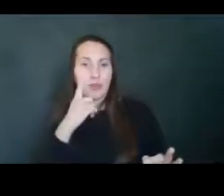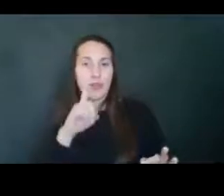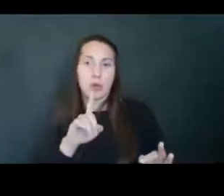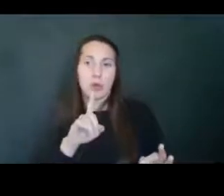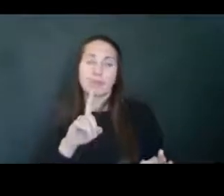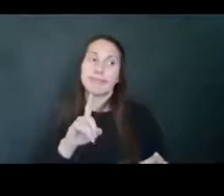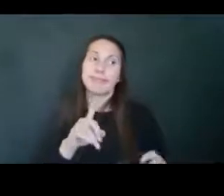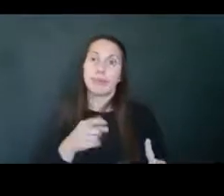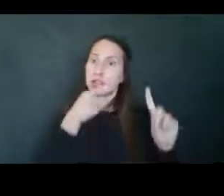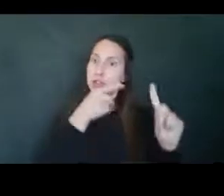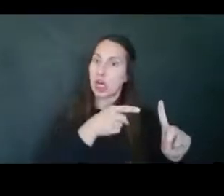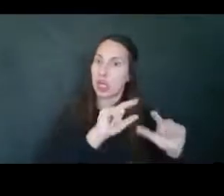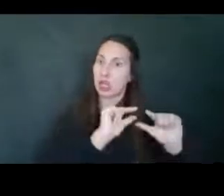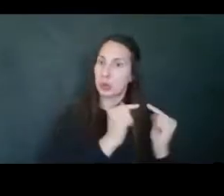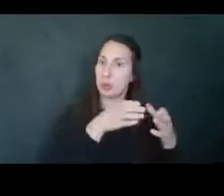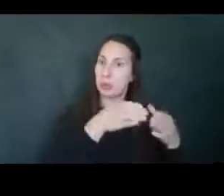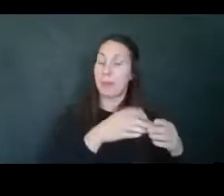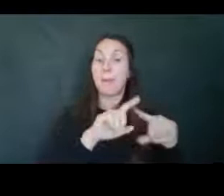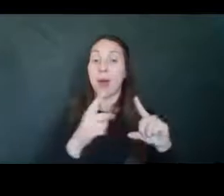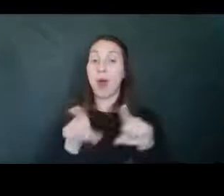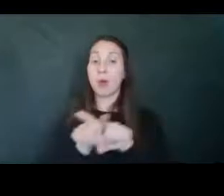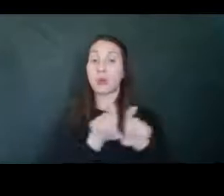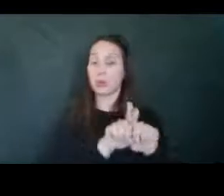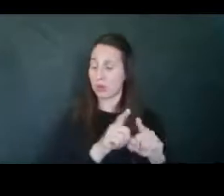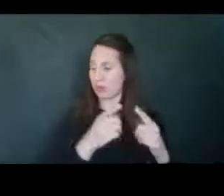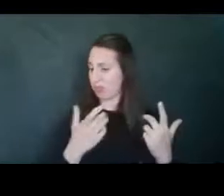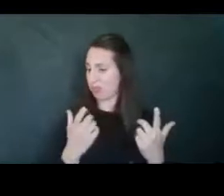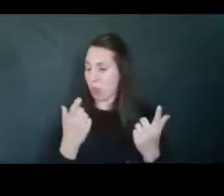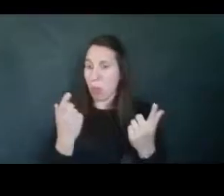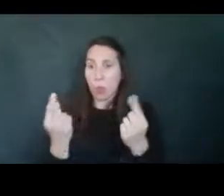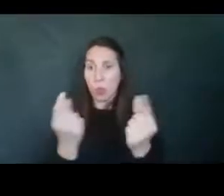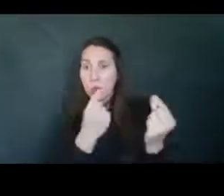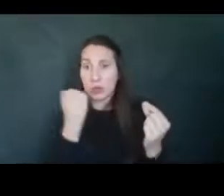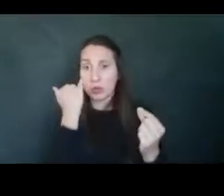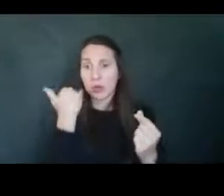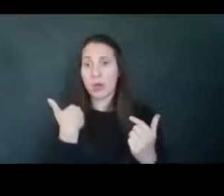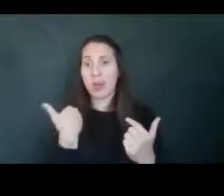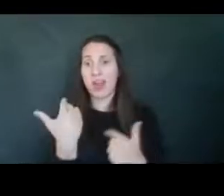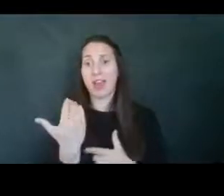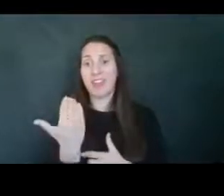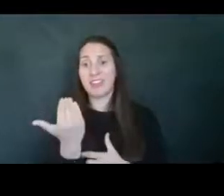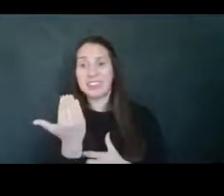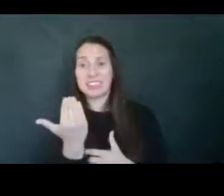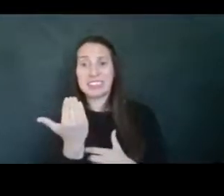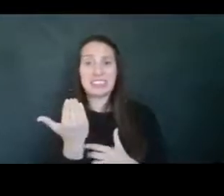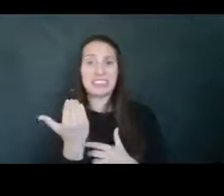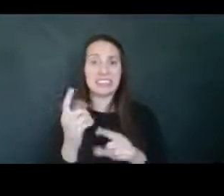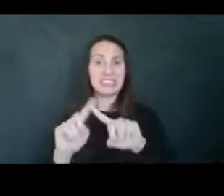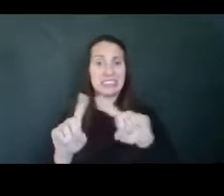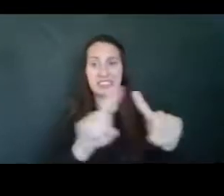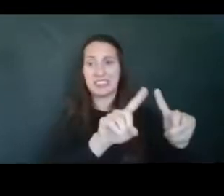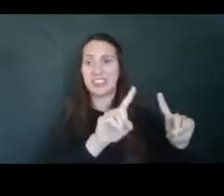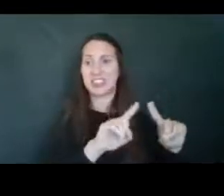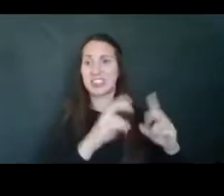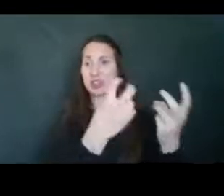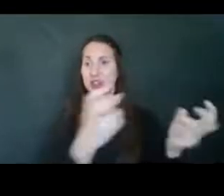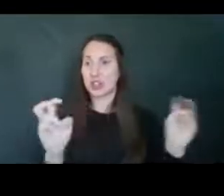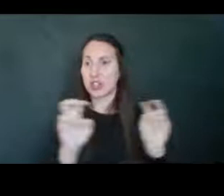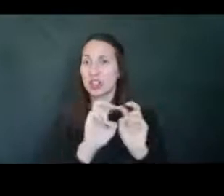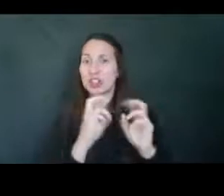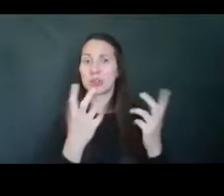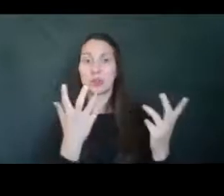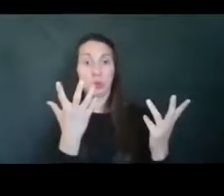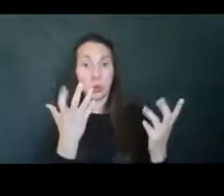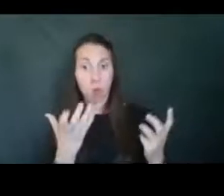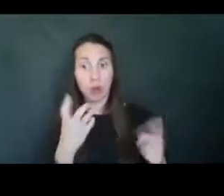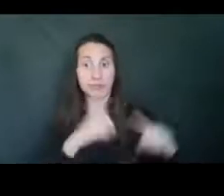also, what do we do when we have 15 friendship circles and we want friendship circle represented on our boards, or